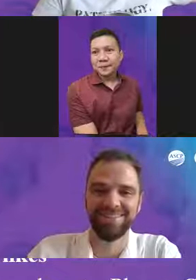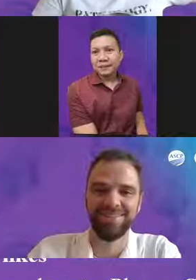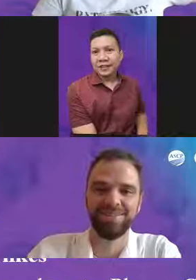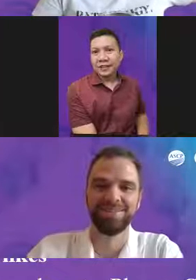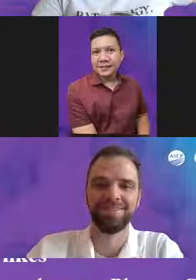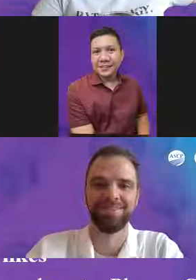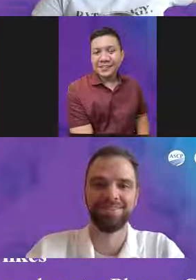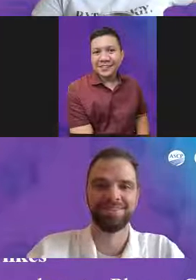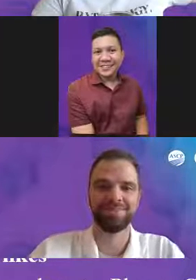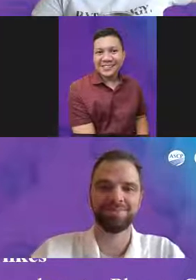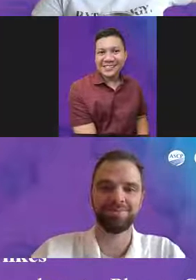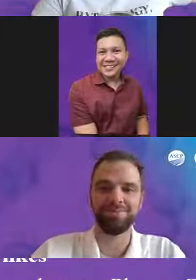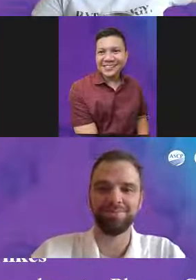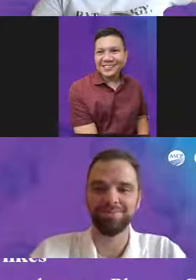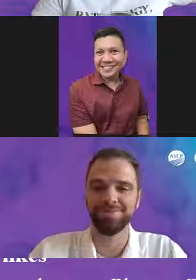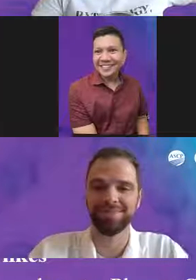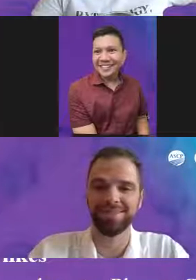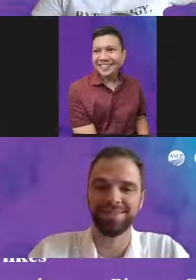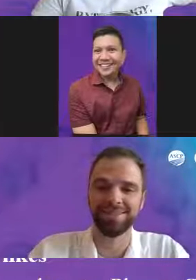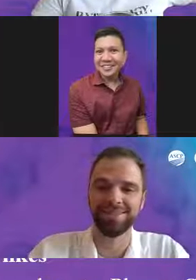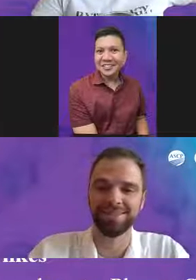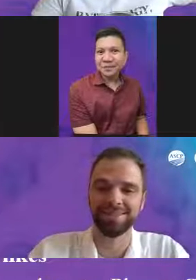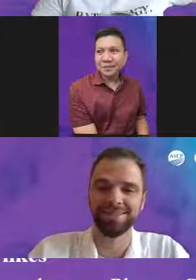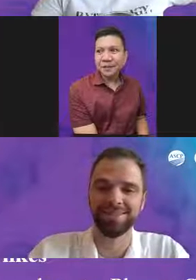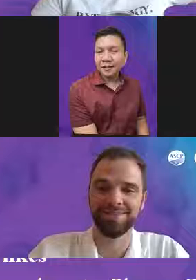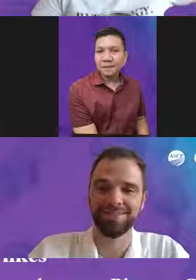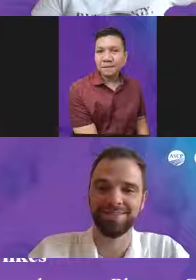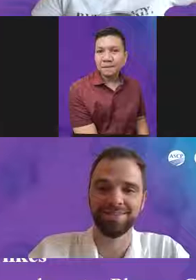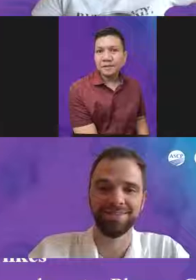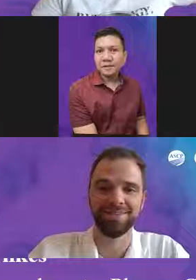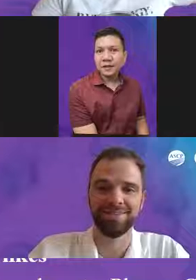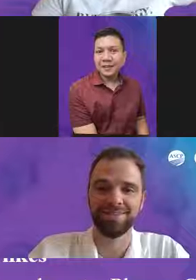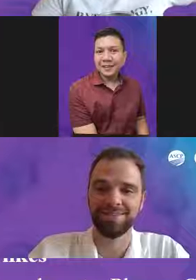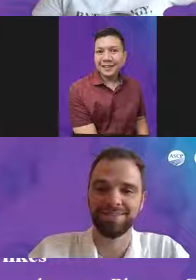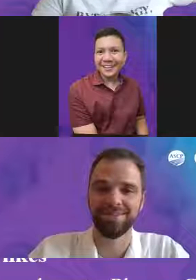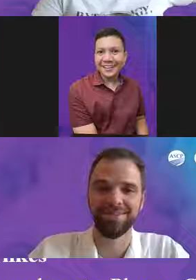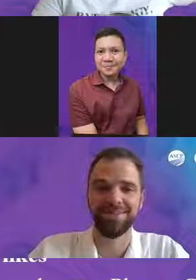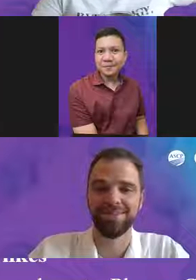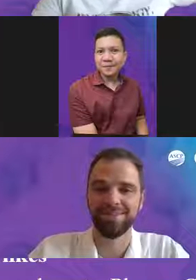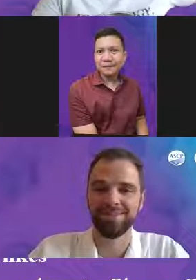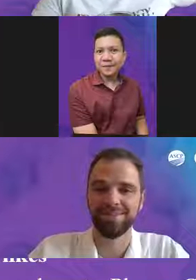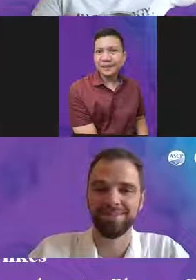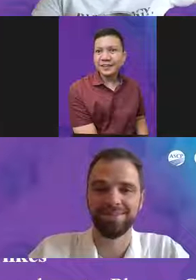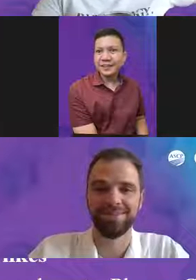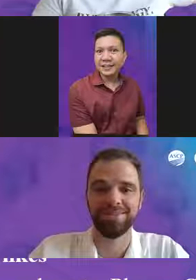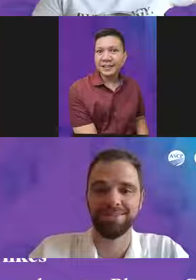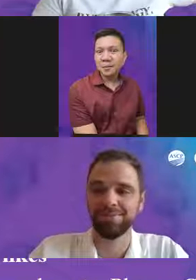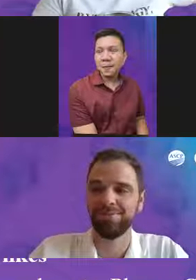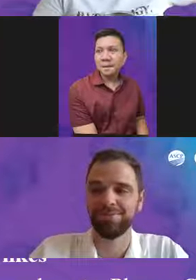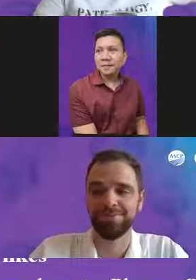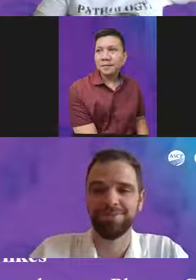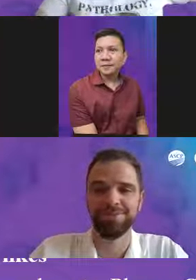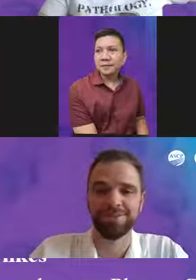about chemistry, looking even just at the regular CMP. You've got bilirubin in there. If they're ordering those